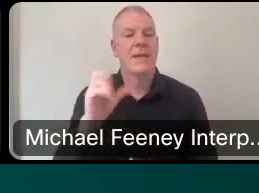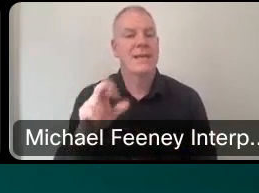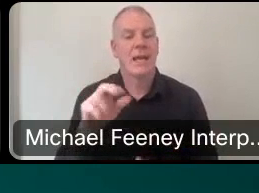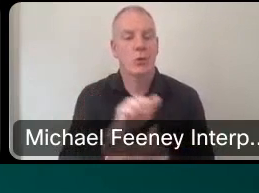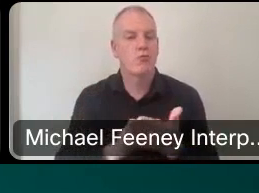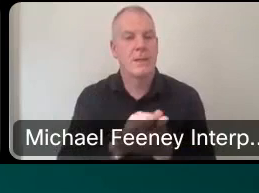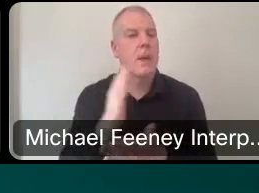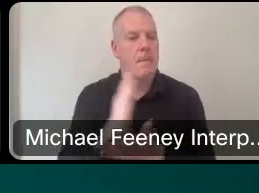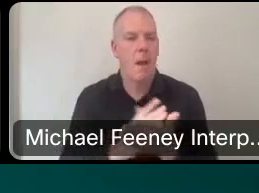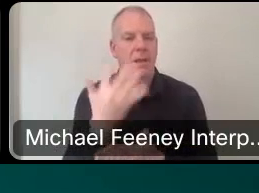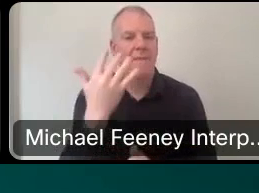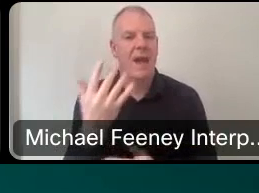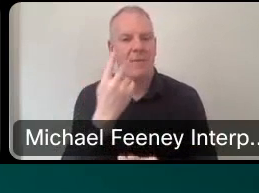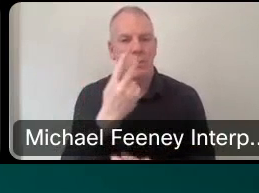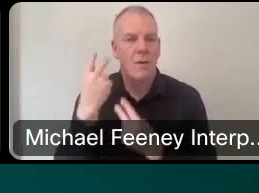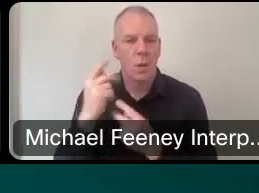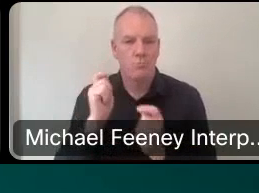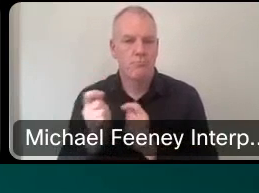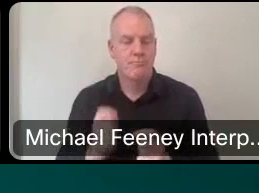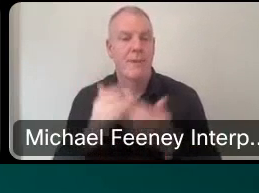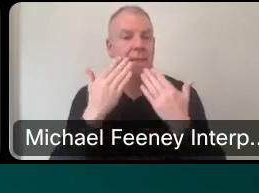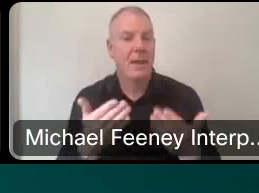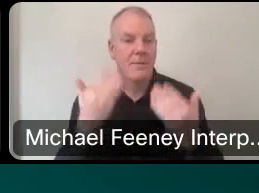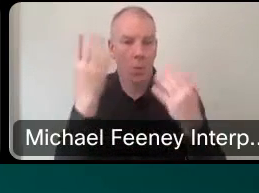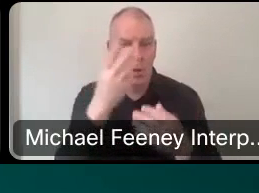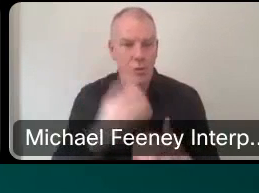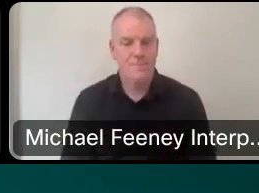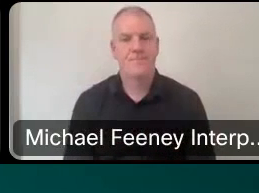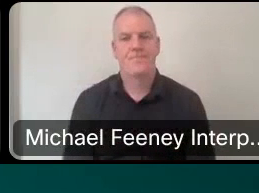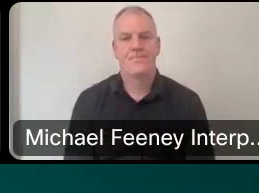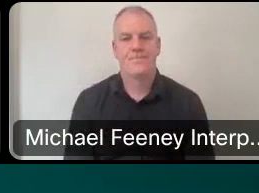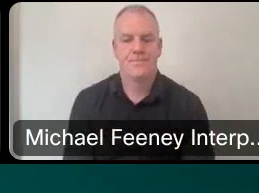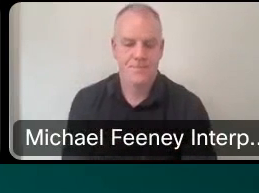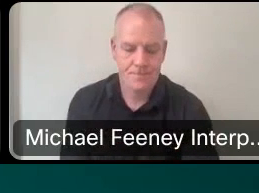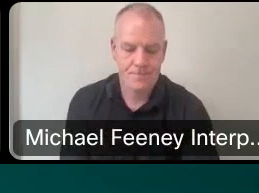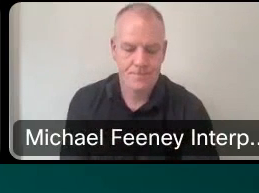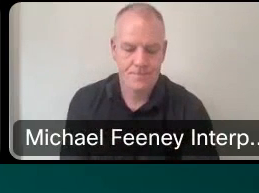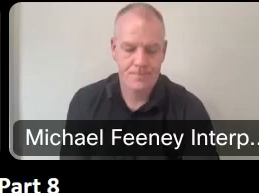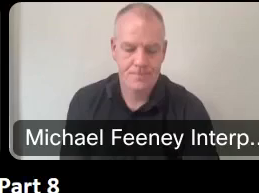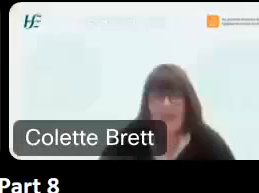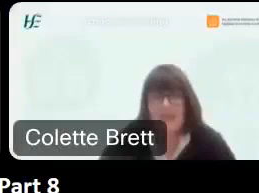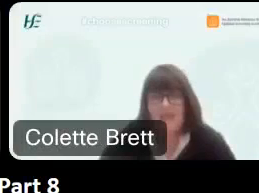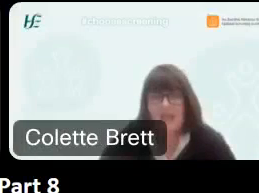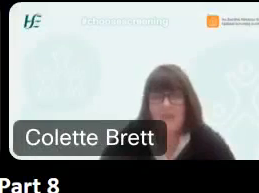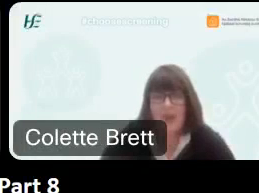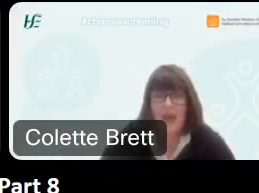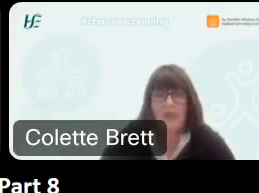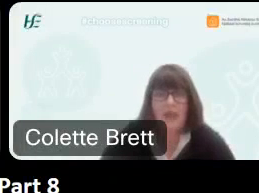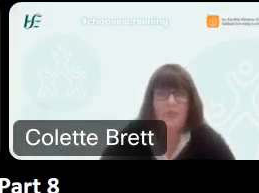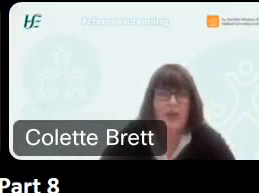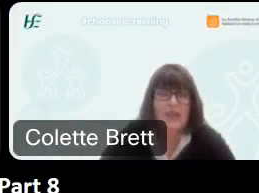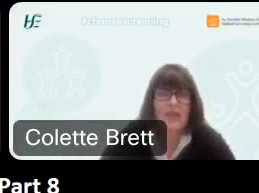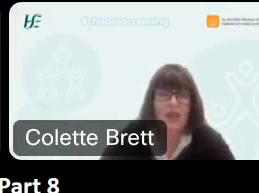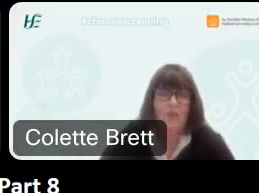Part 5 reviews. And thank you, everybody, for your attention. Thank you. Thanks, Angela. I'm Colette Barrett,